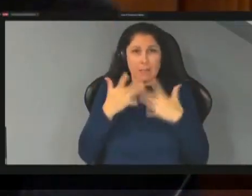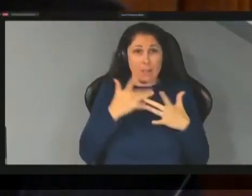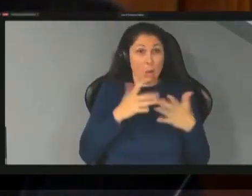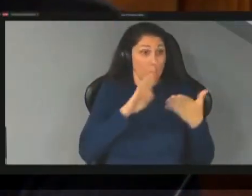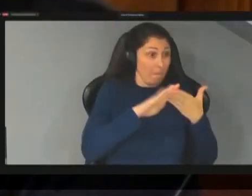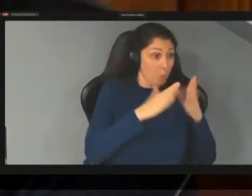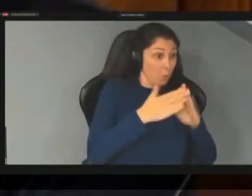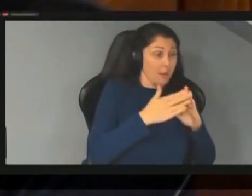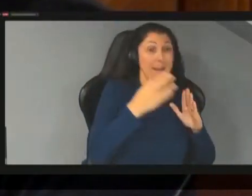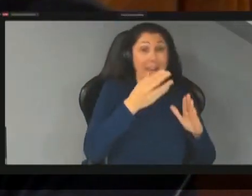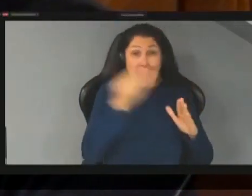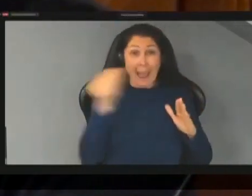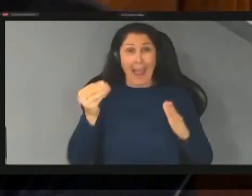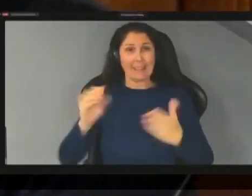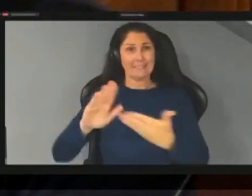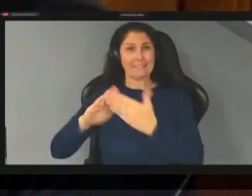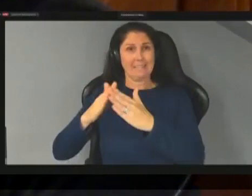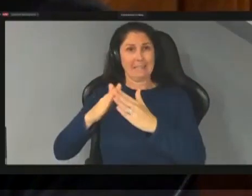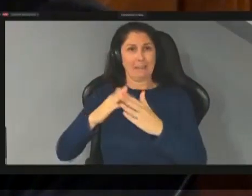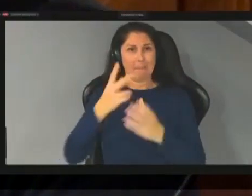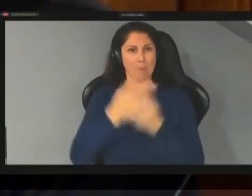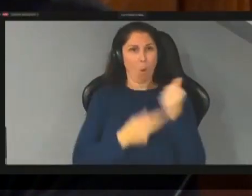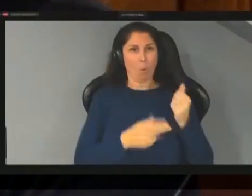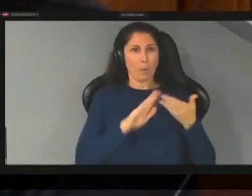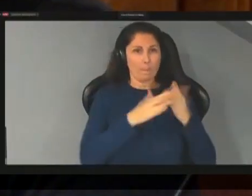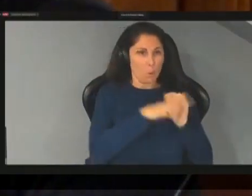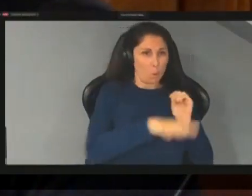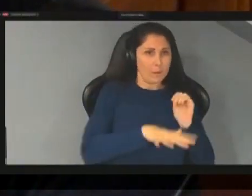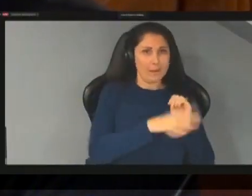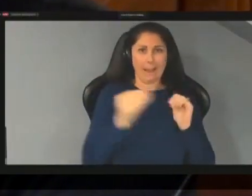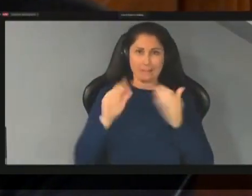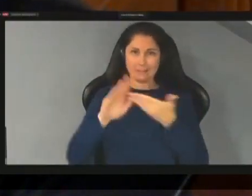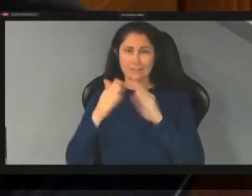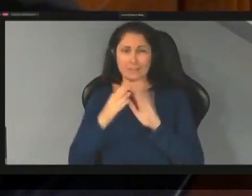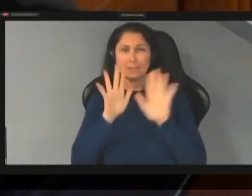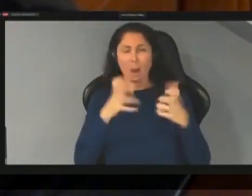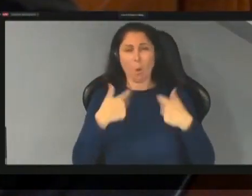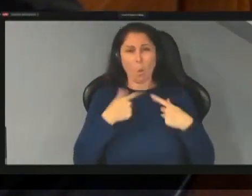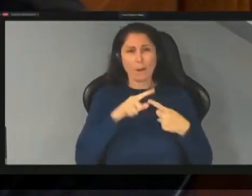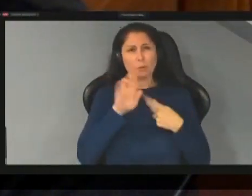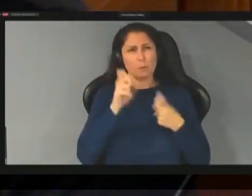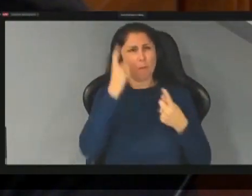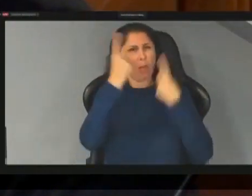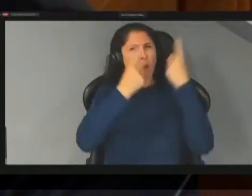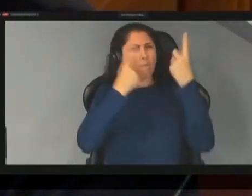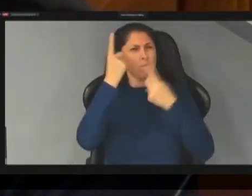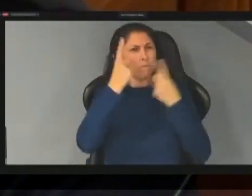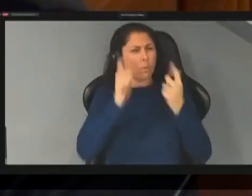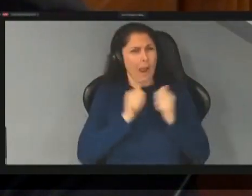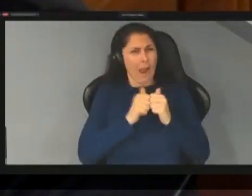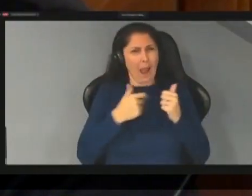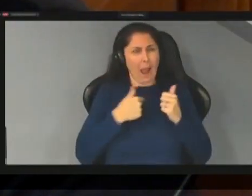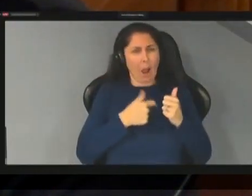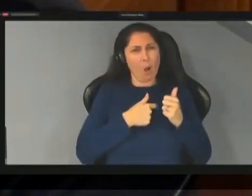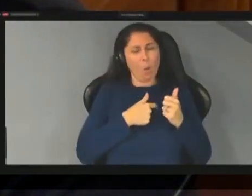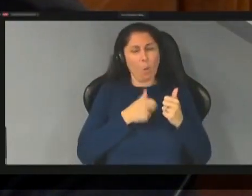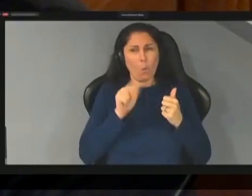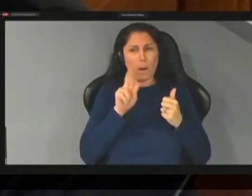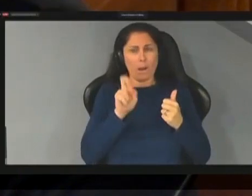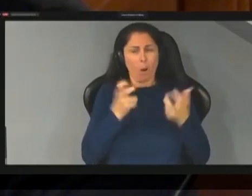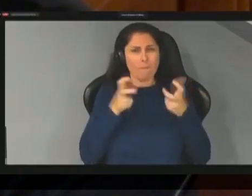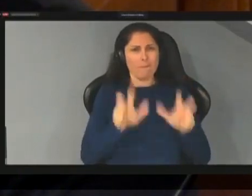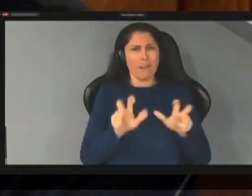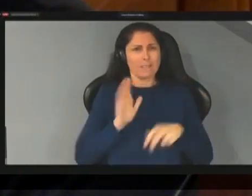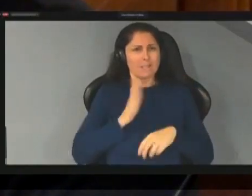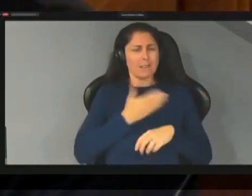city. And so I want us to be thoughtful about how we are investing our resources,